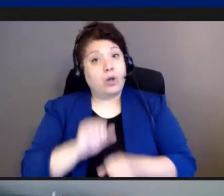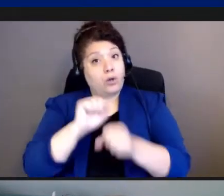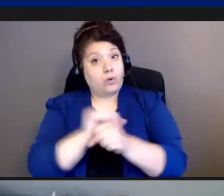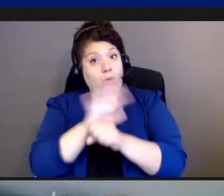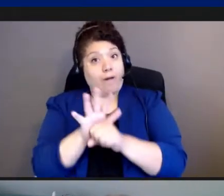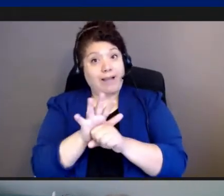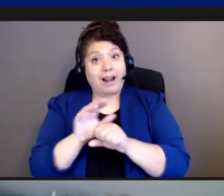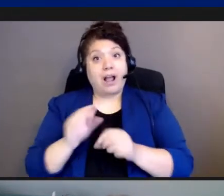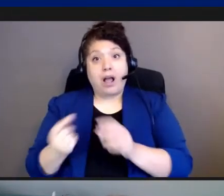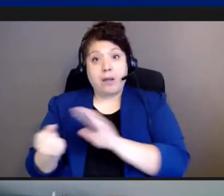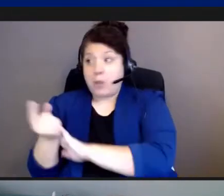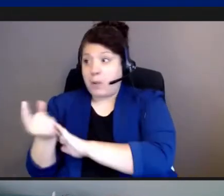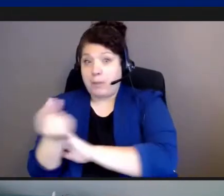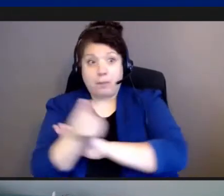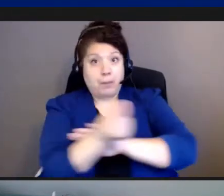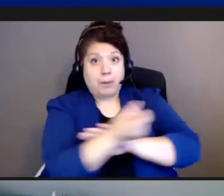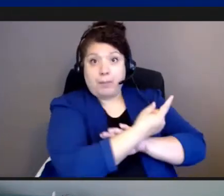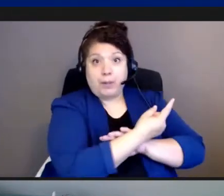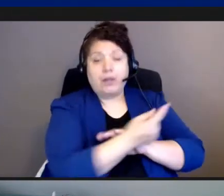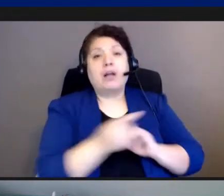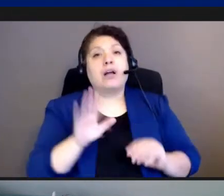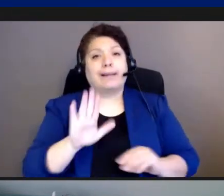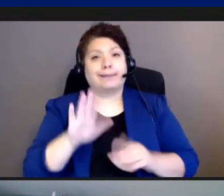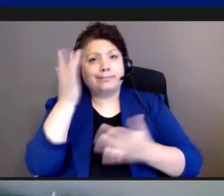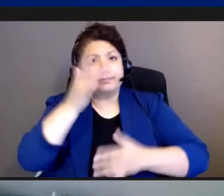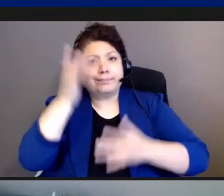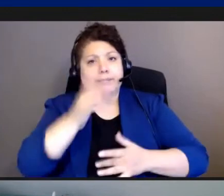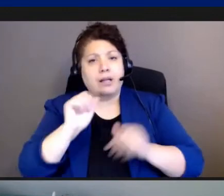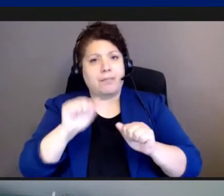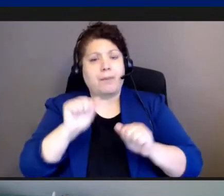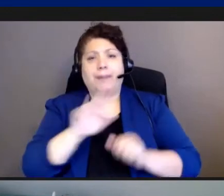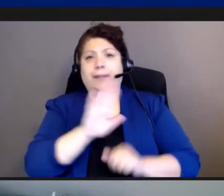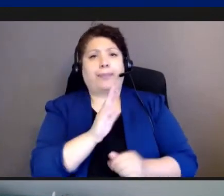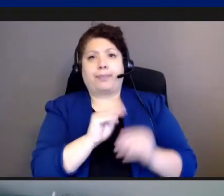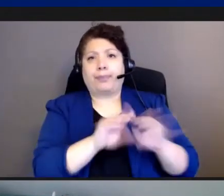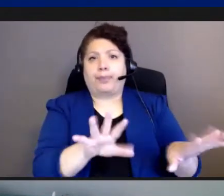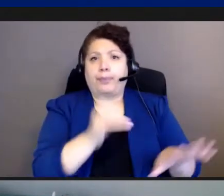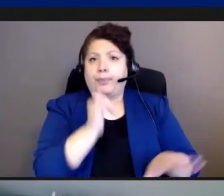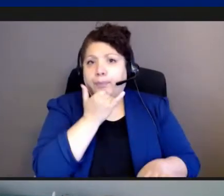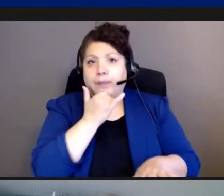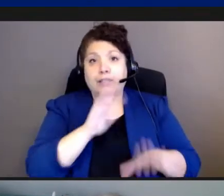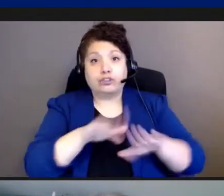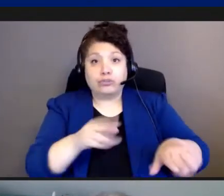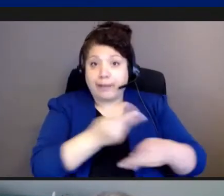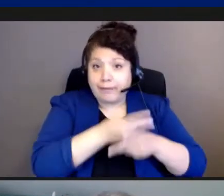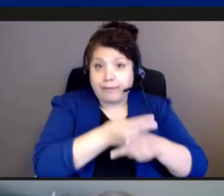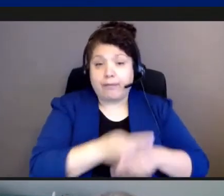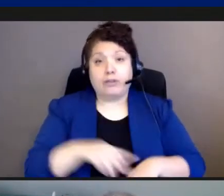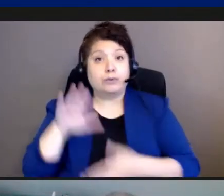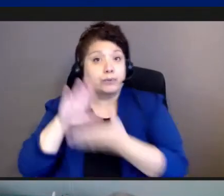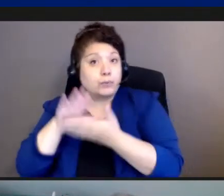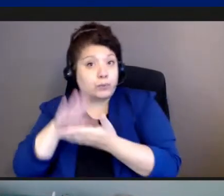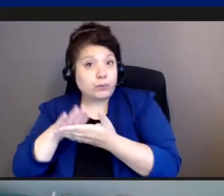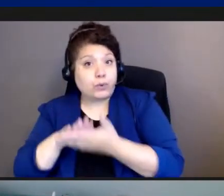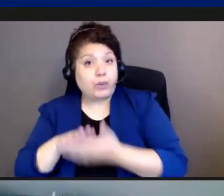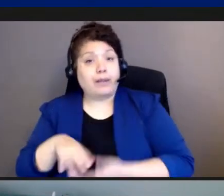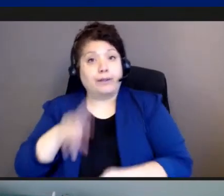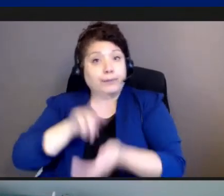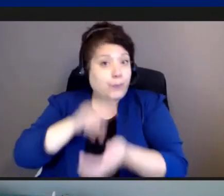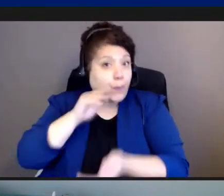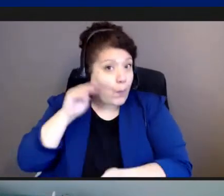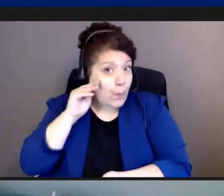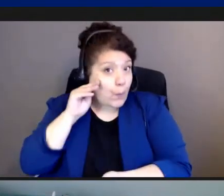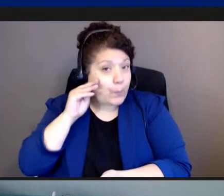the greater the opportunity for the virus to be introduced into our childcare facilities, our schools, and our long-term care and retirement